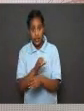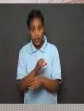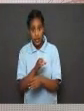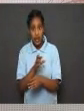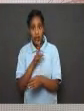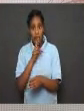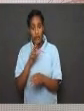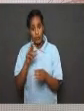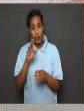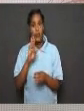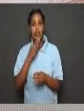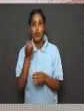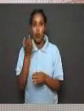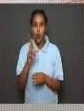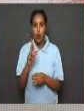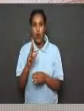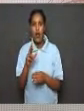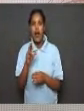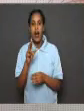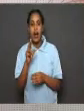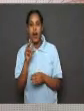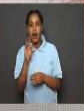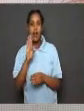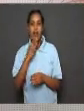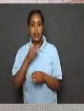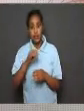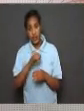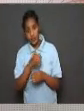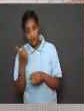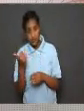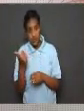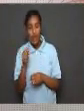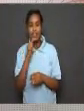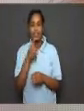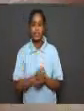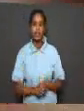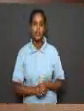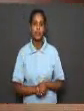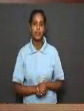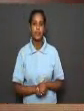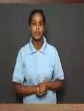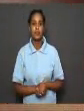are basic or alkaline rather than acidic.